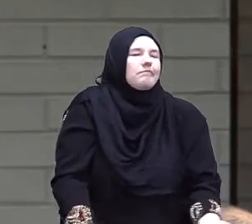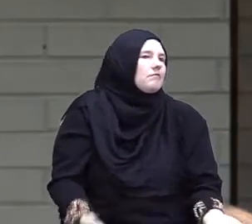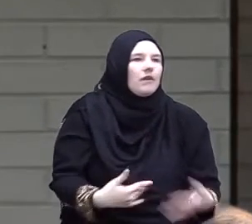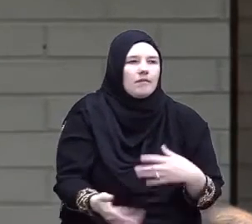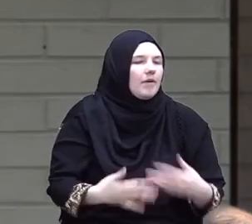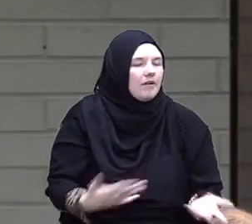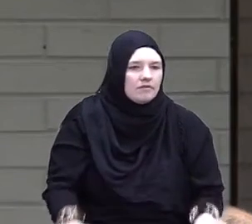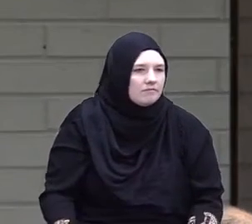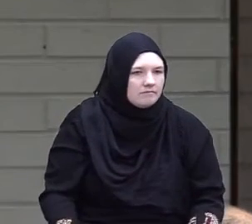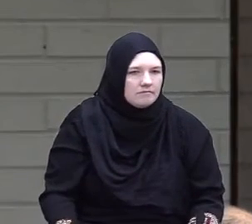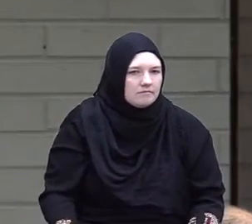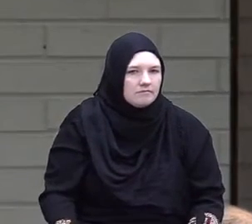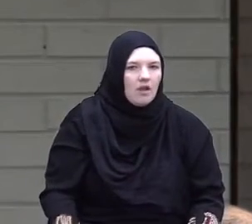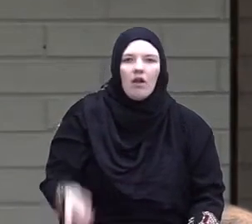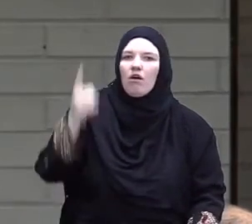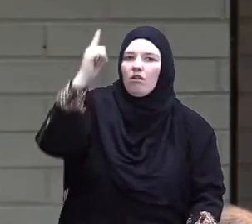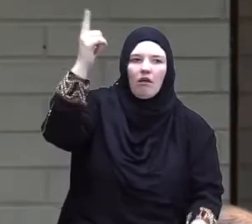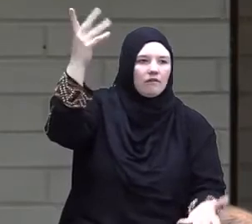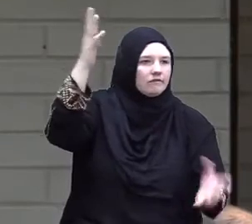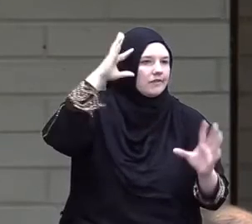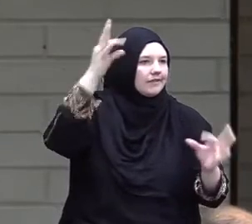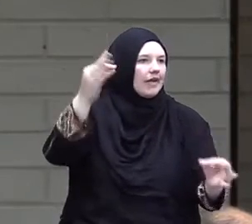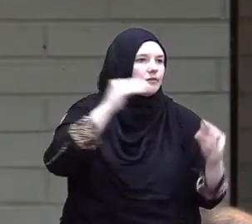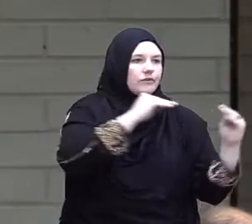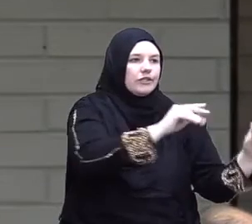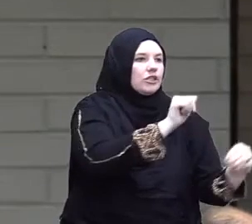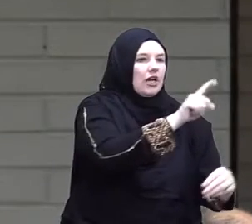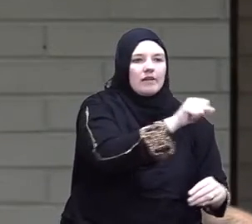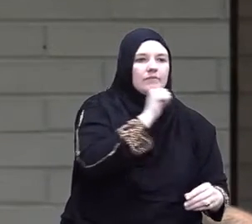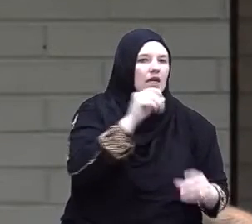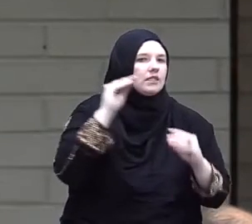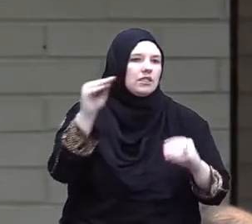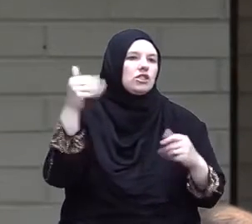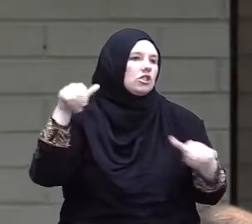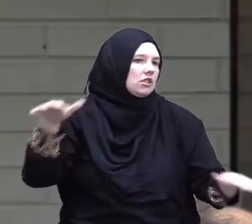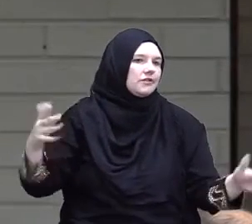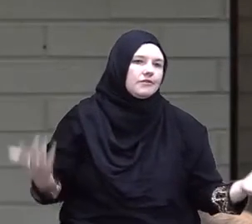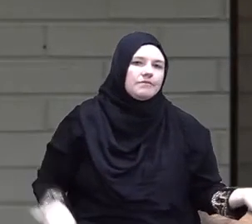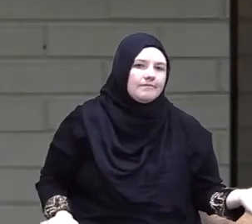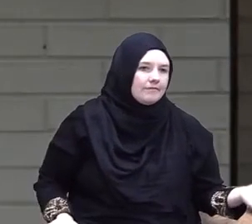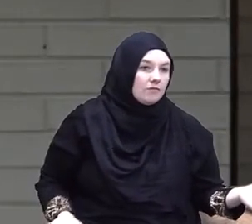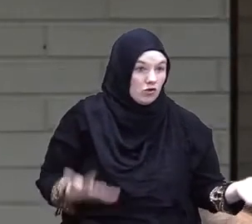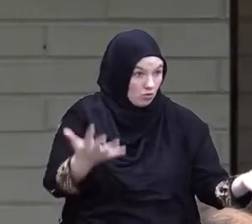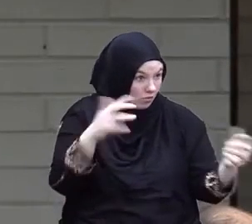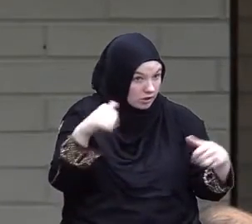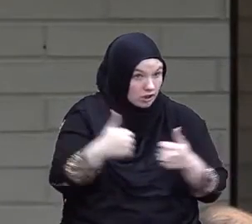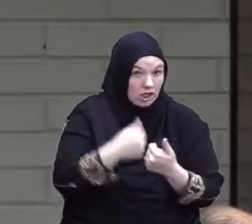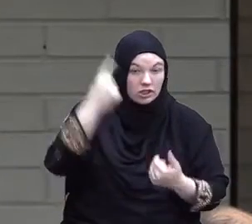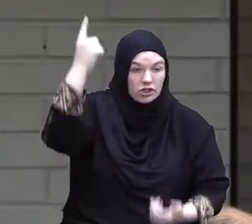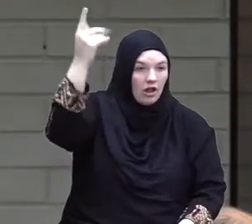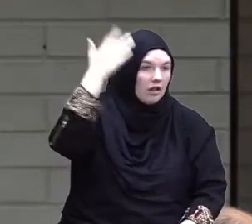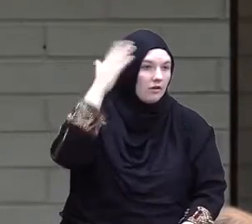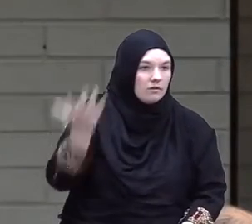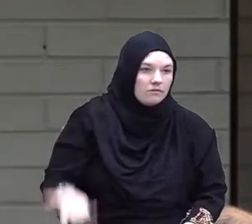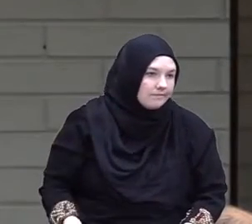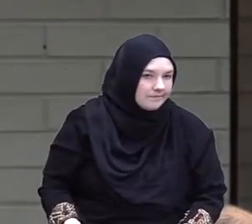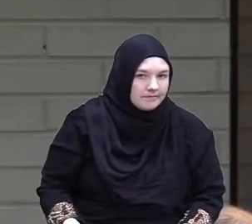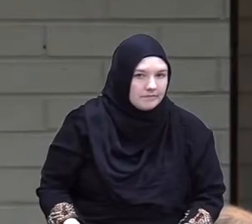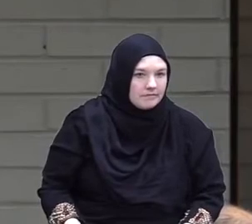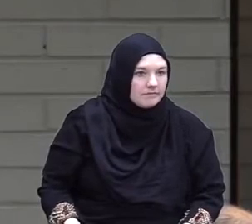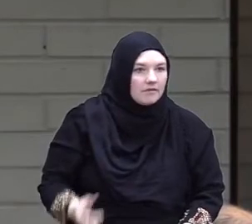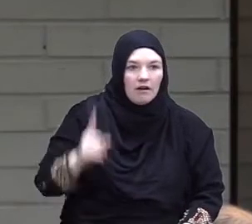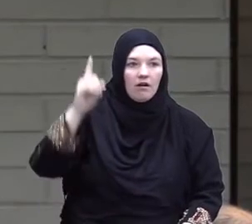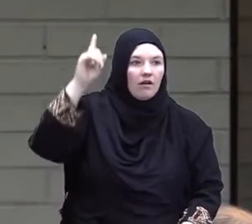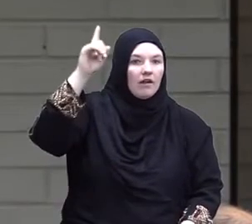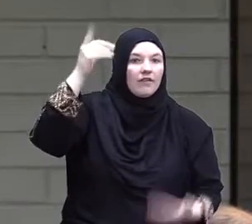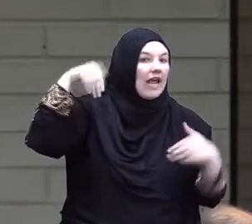question. Allah did what he willed, right? Do you want to second guess him? The angels did not second guess him,